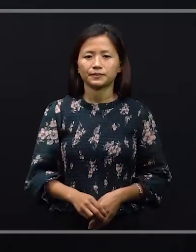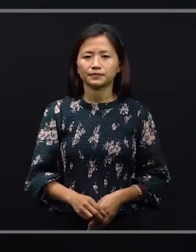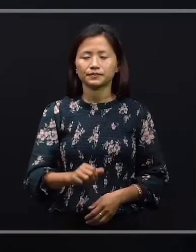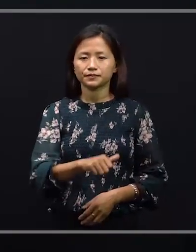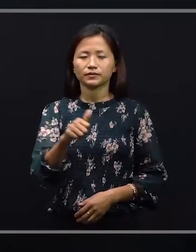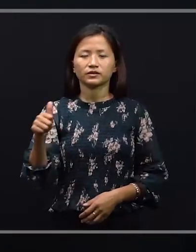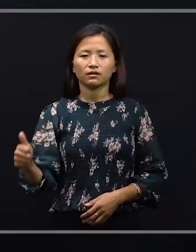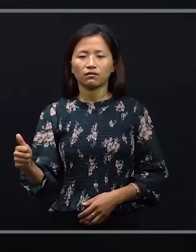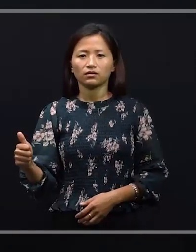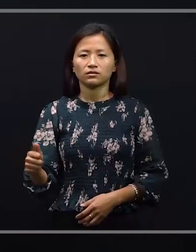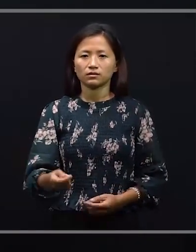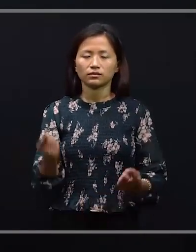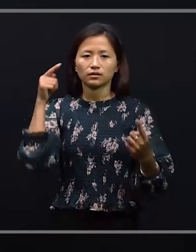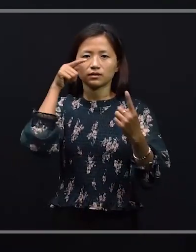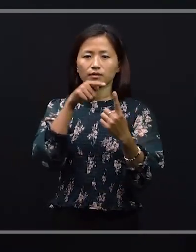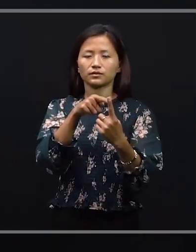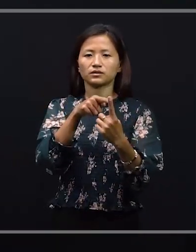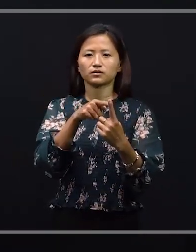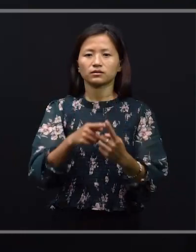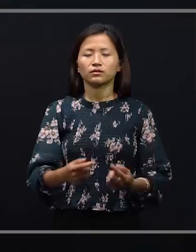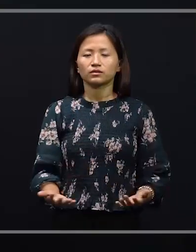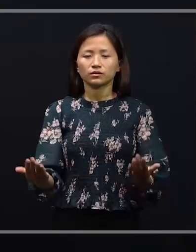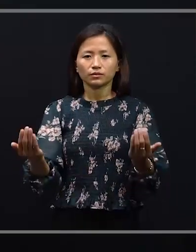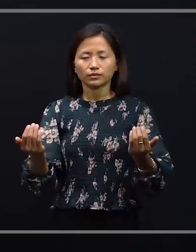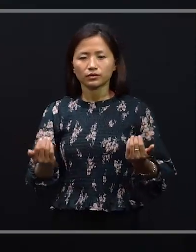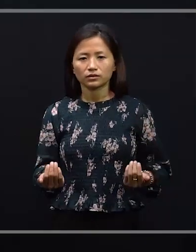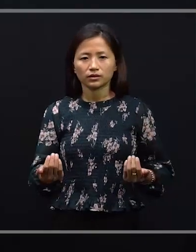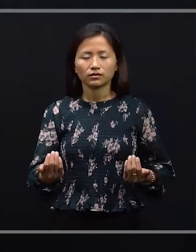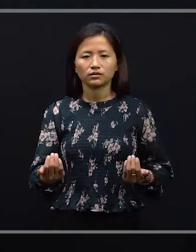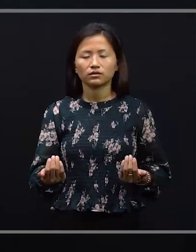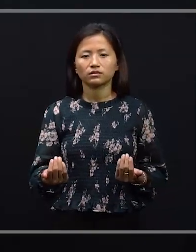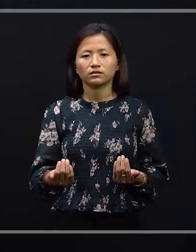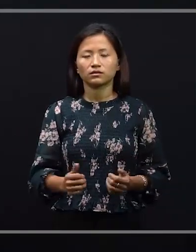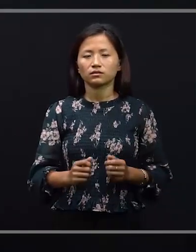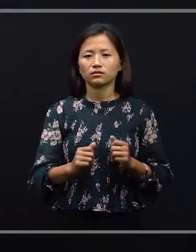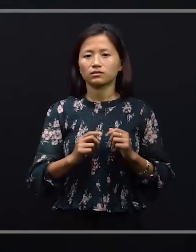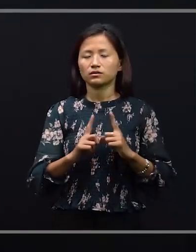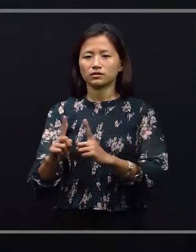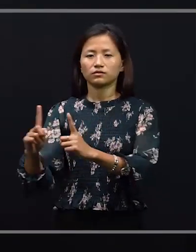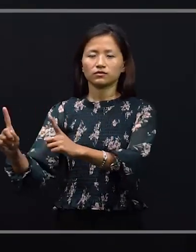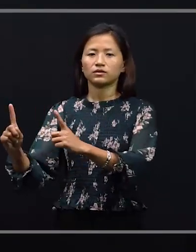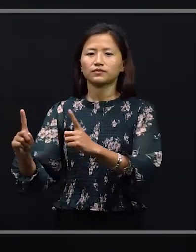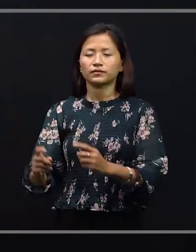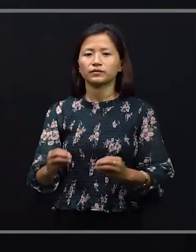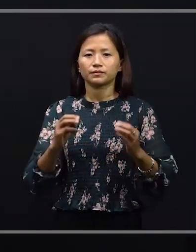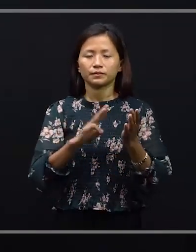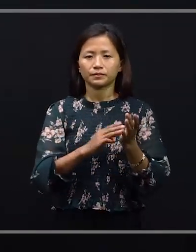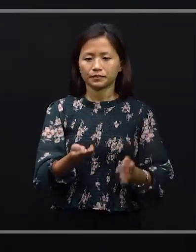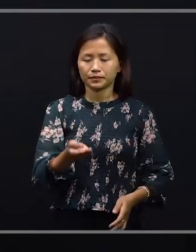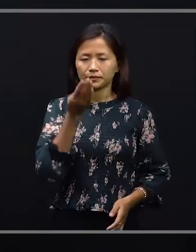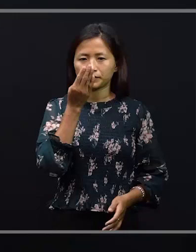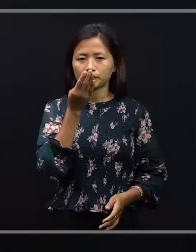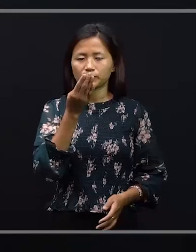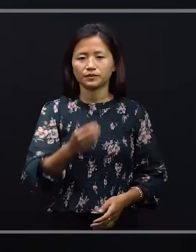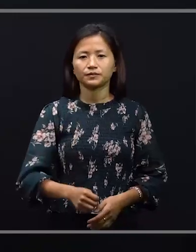will be another aim is they want to protect. That is, the Muslim League was formed in order to protect the Muslims, in order